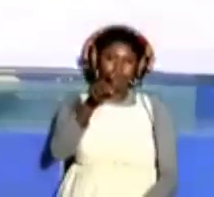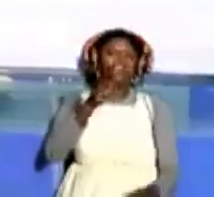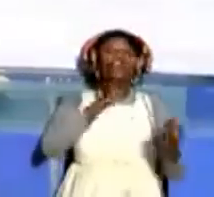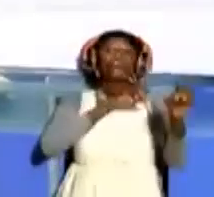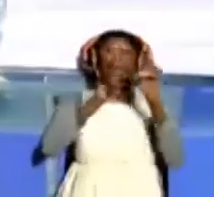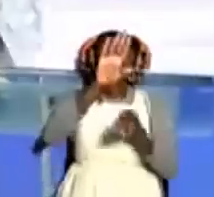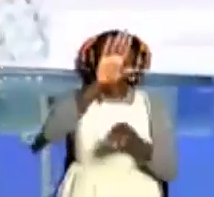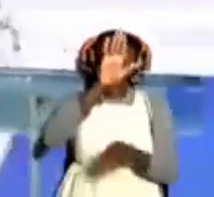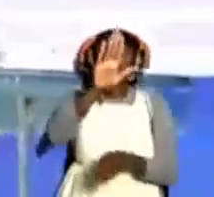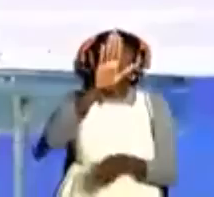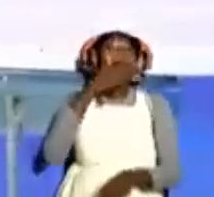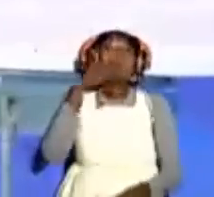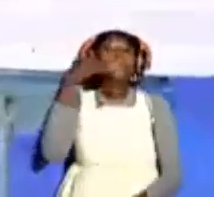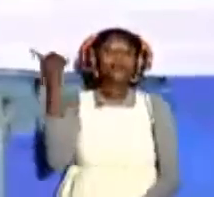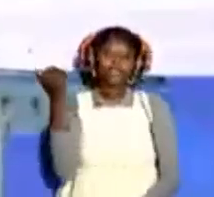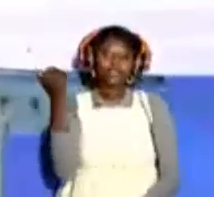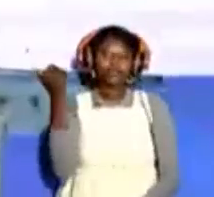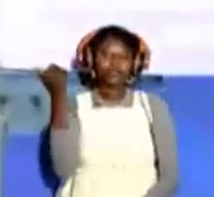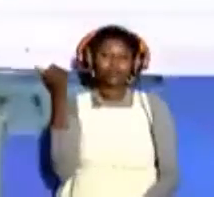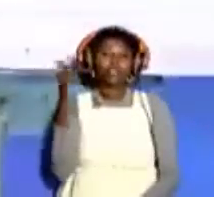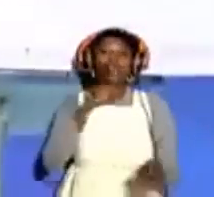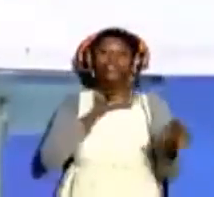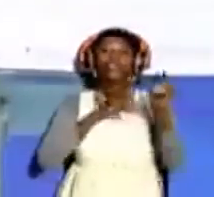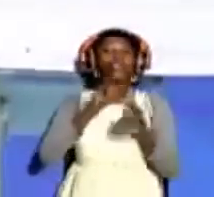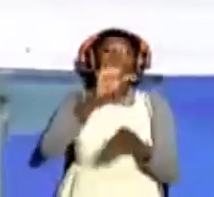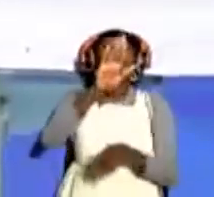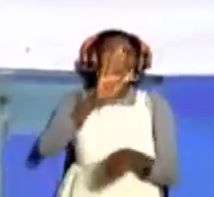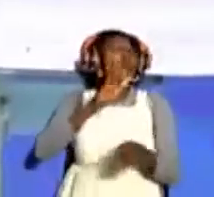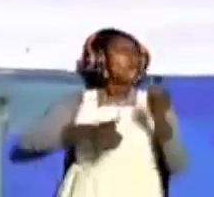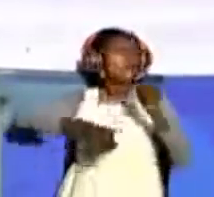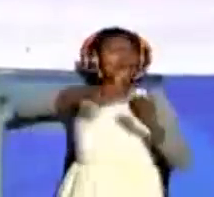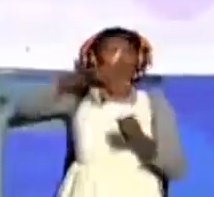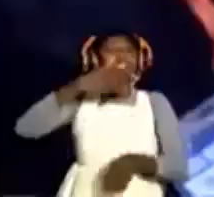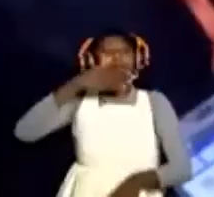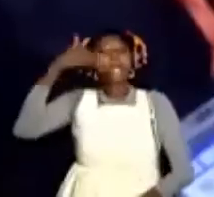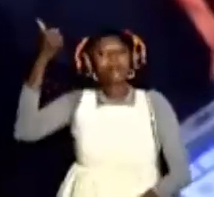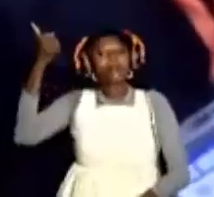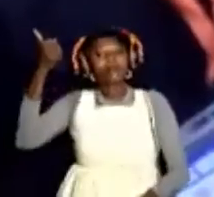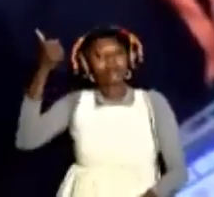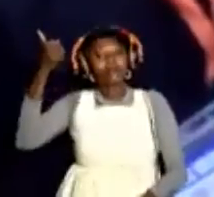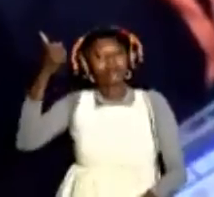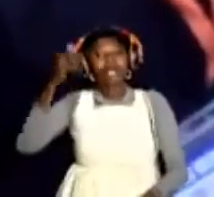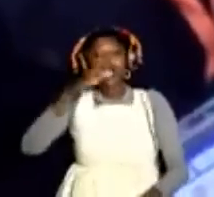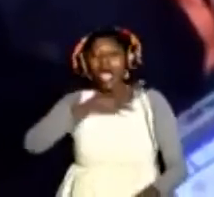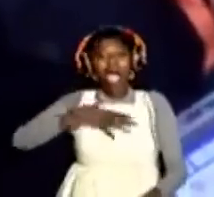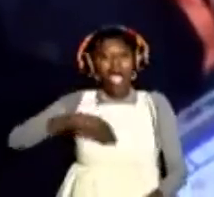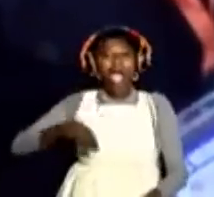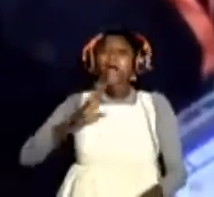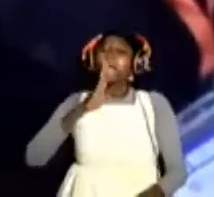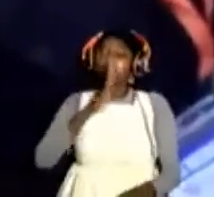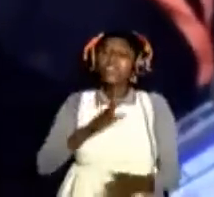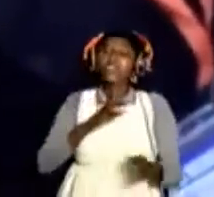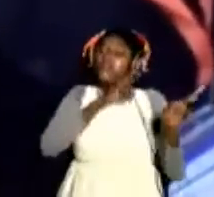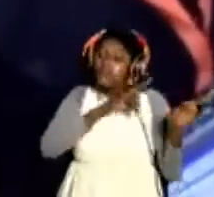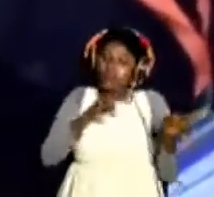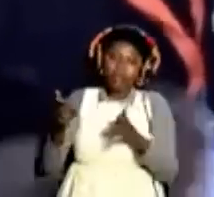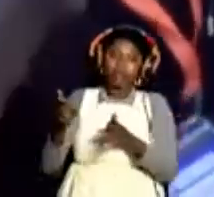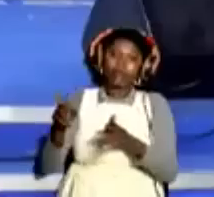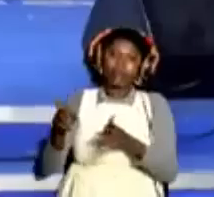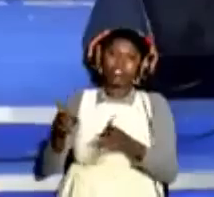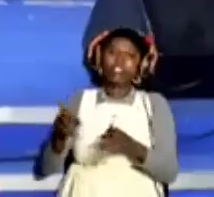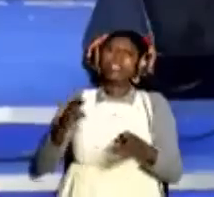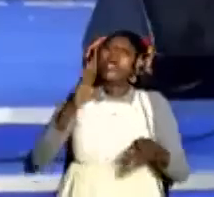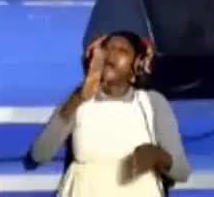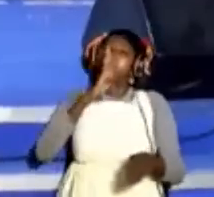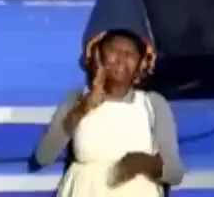Do your best. Do your utmost. And be eager.